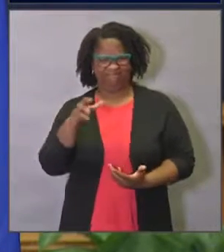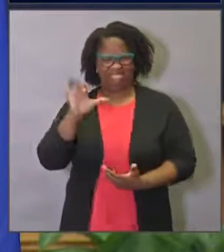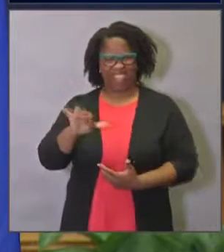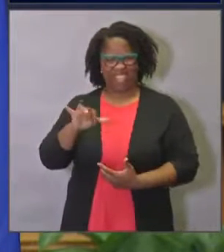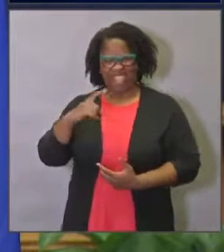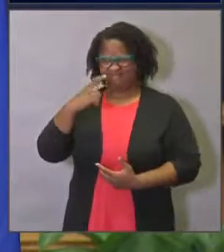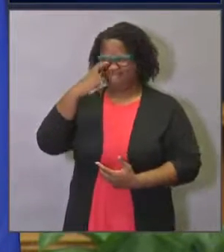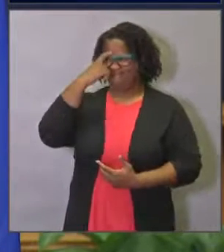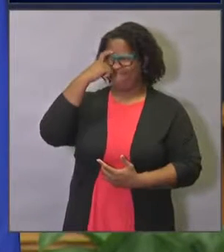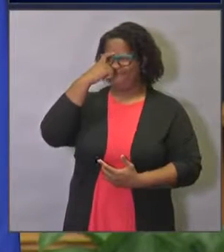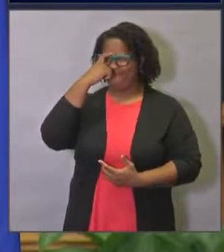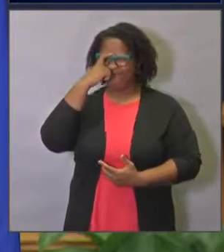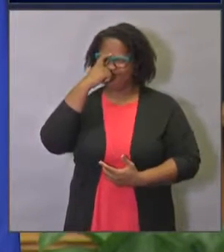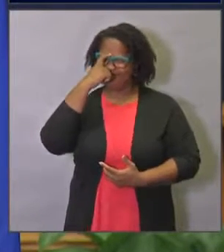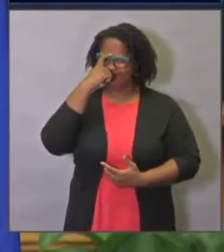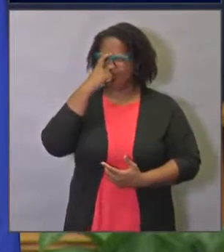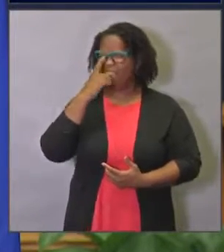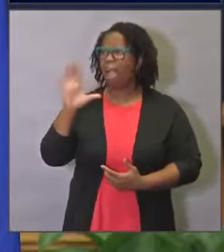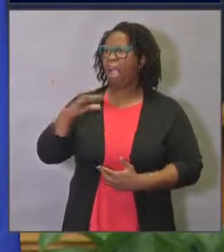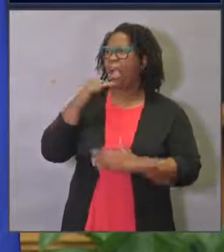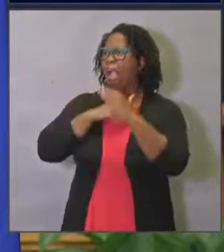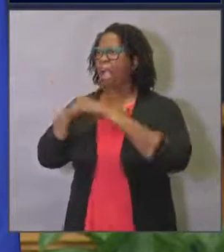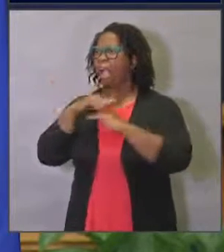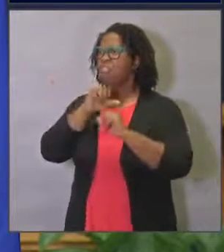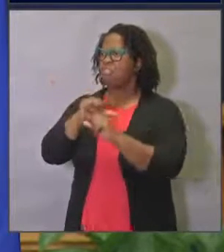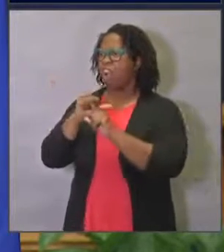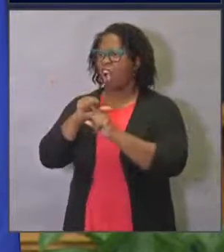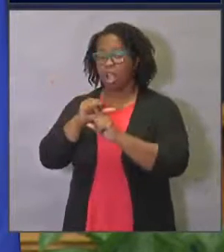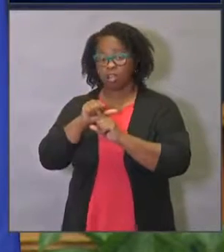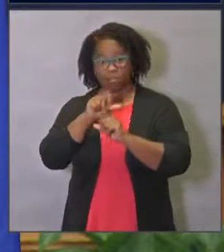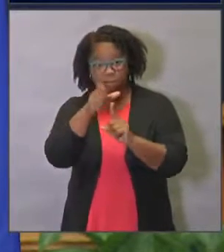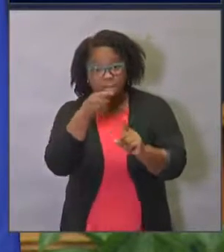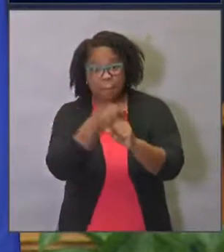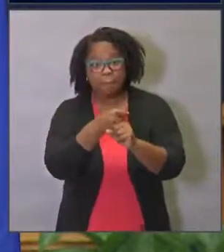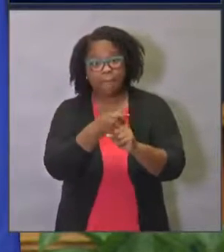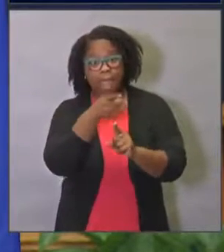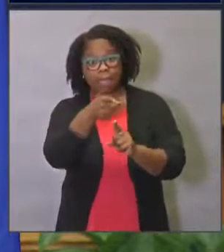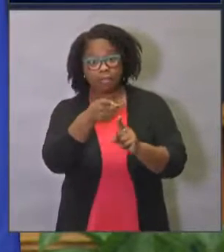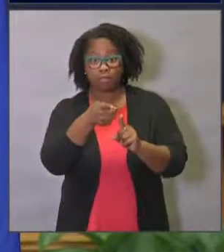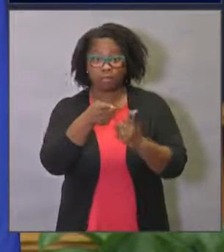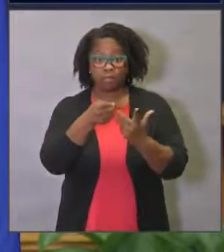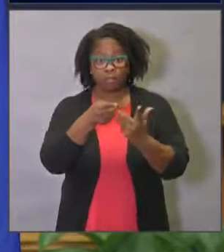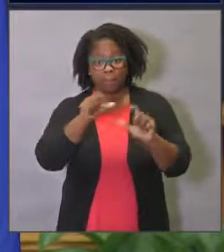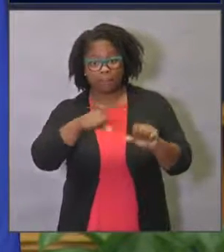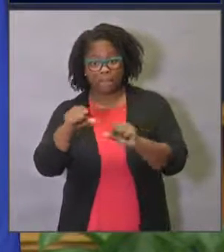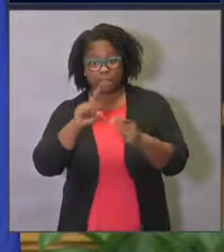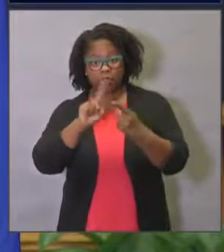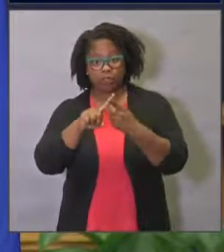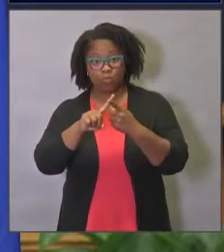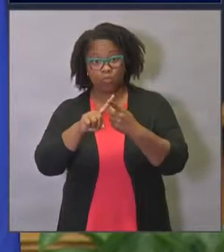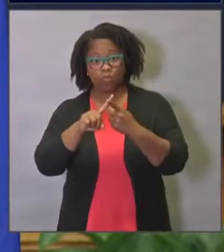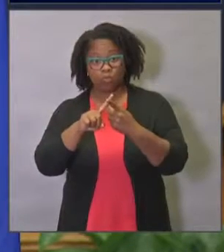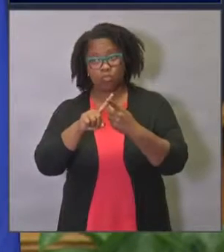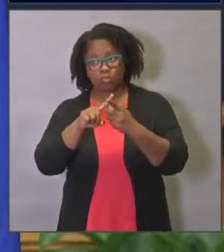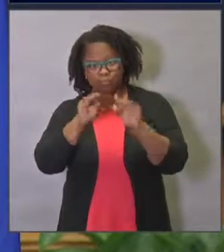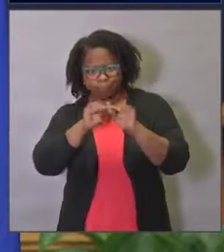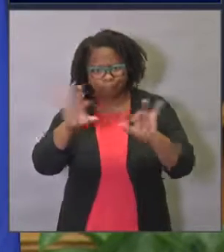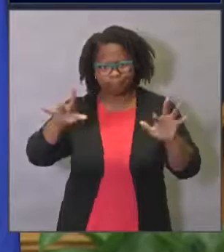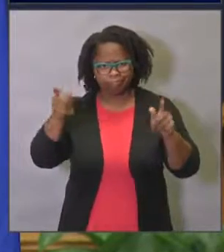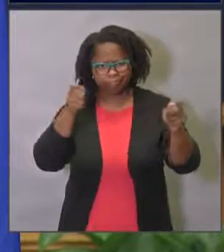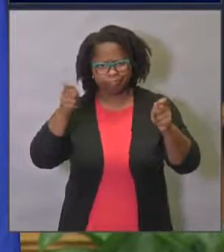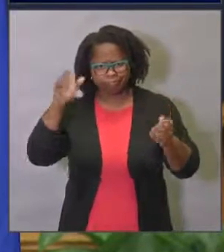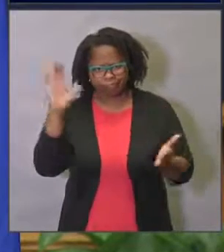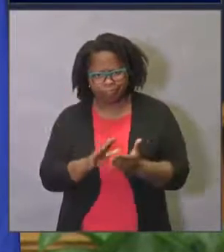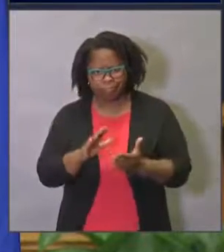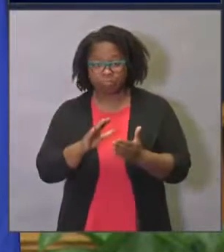is impacting your ability to combat the pandemic, and how do you handle that? What do you do? Can you change people's